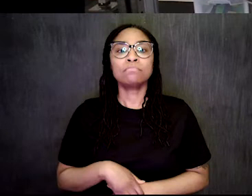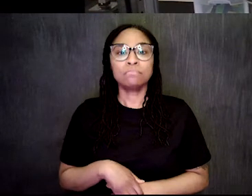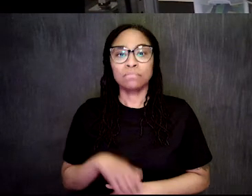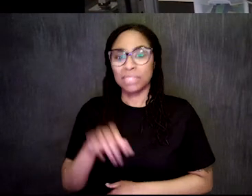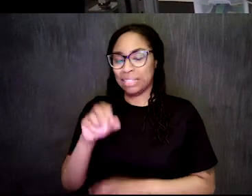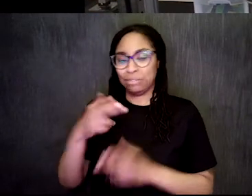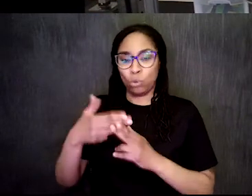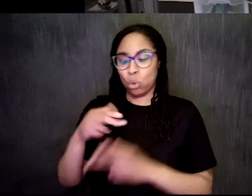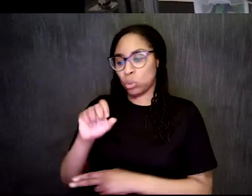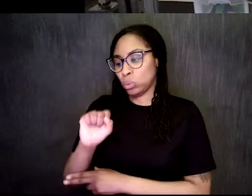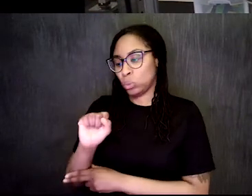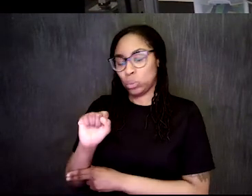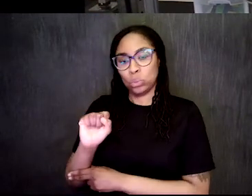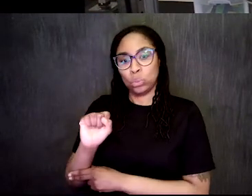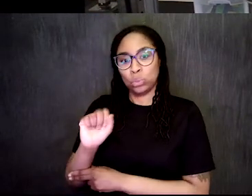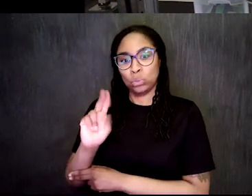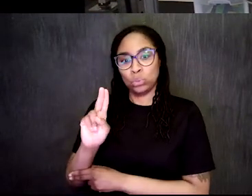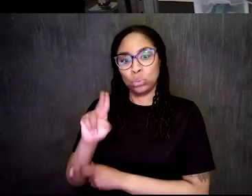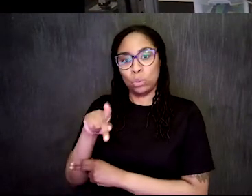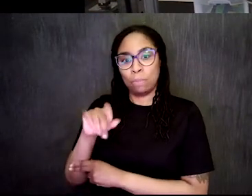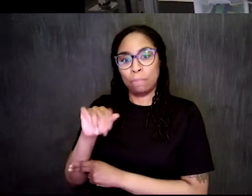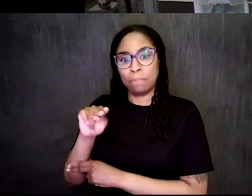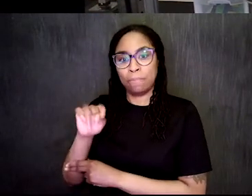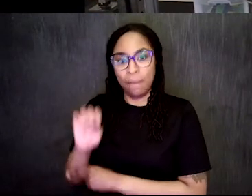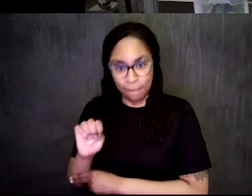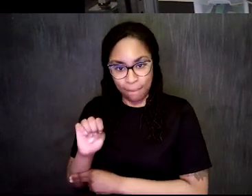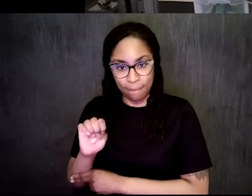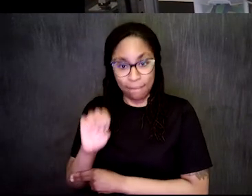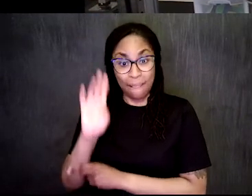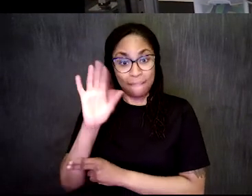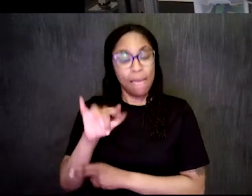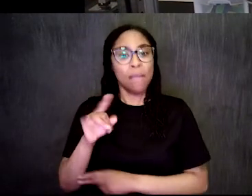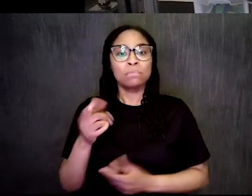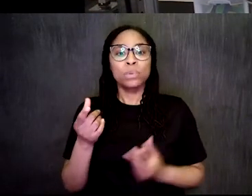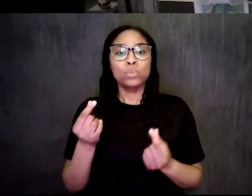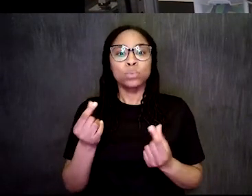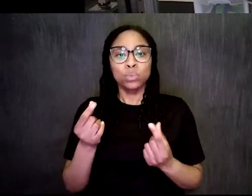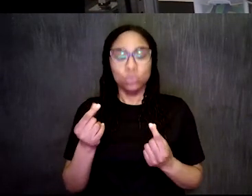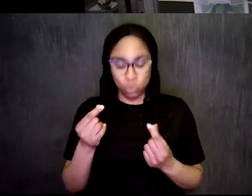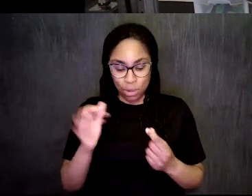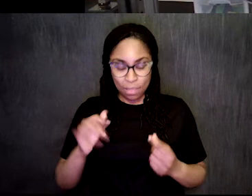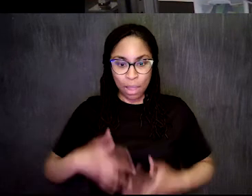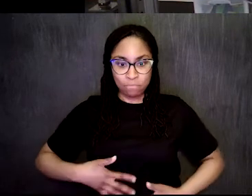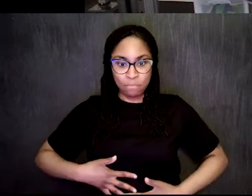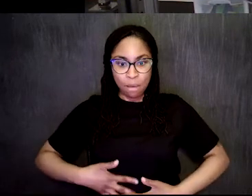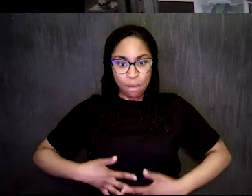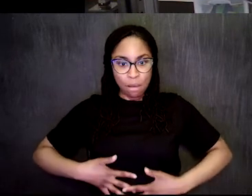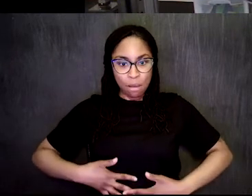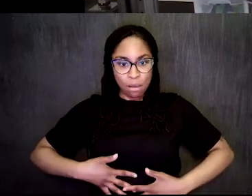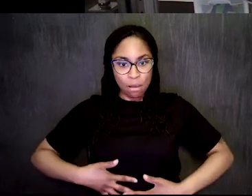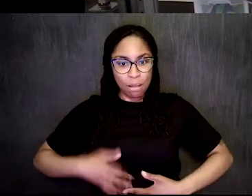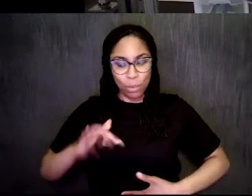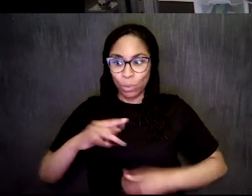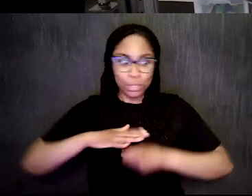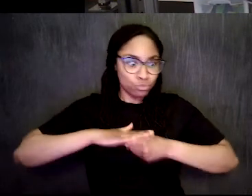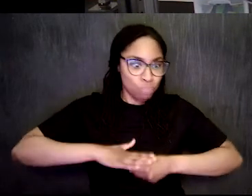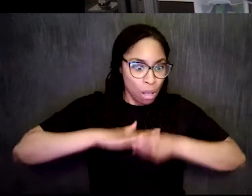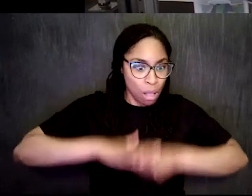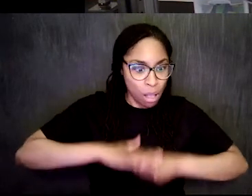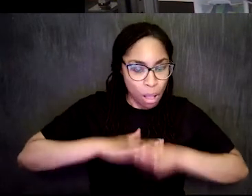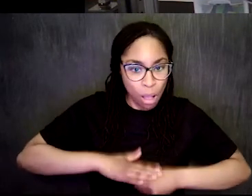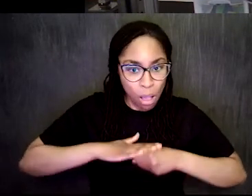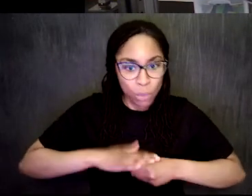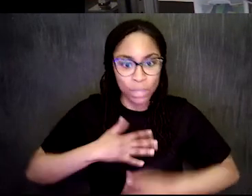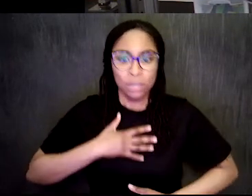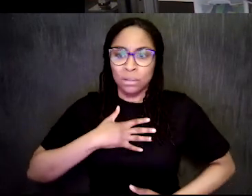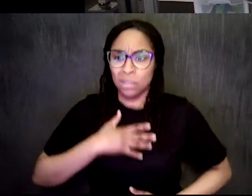Okay, so here we are in the supine position for our first exercise. What we're going to start with is diaphragmatic breathing, or breathing through our belly. So a lot of